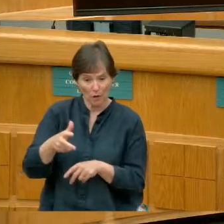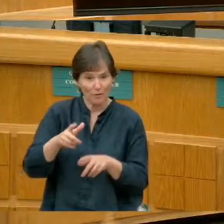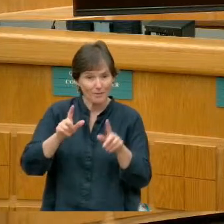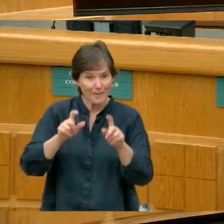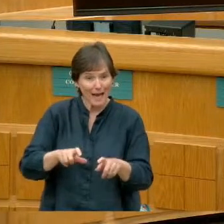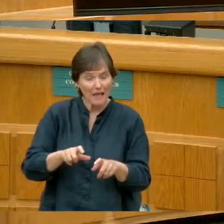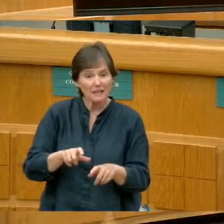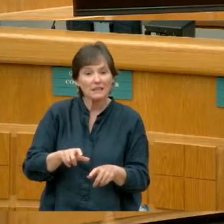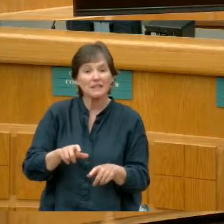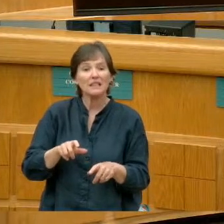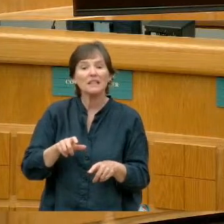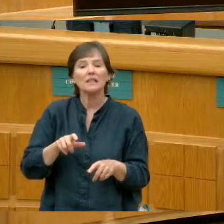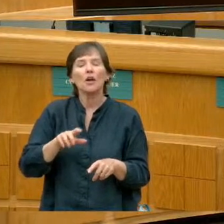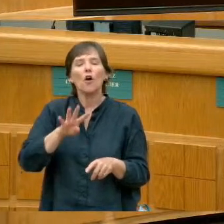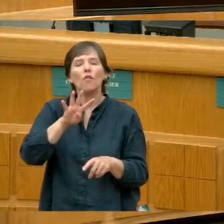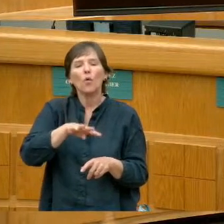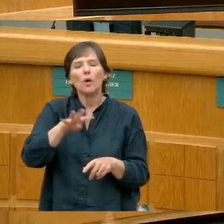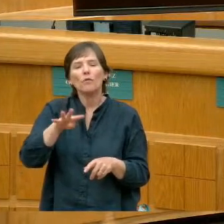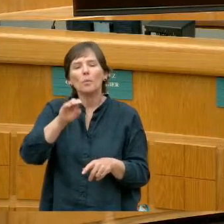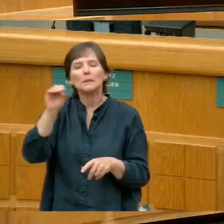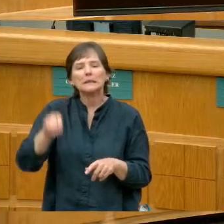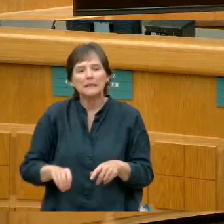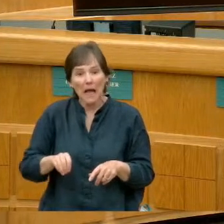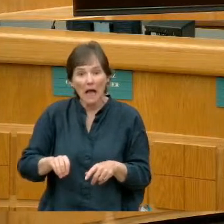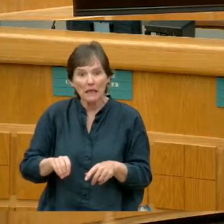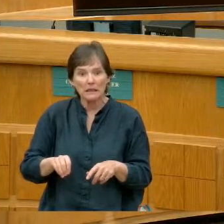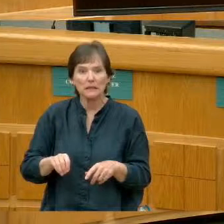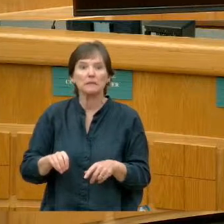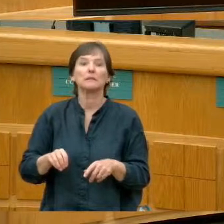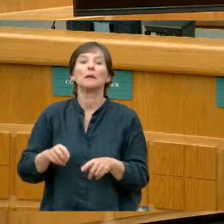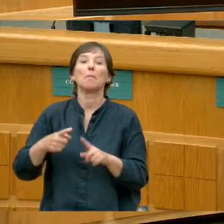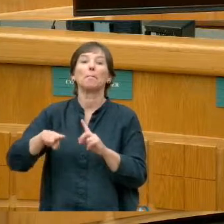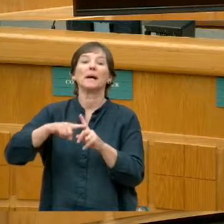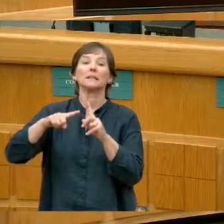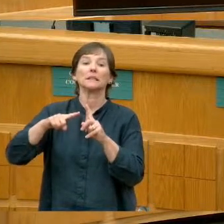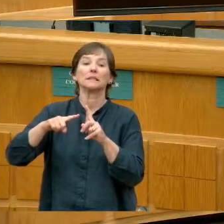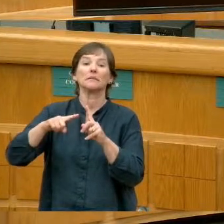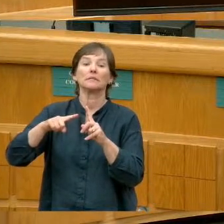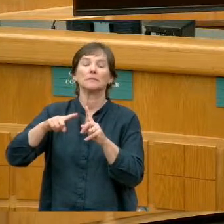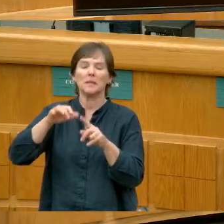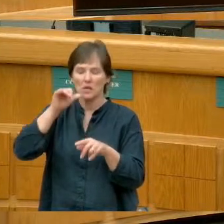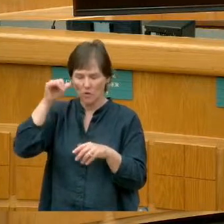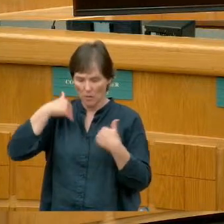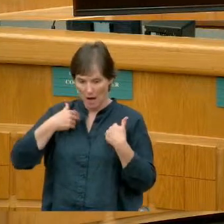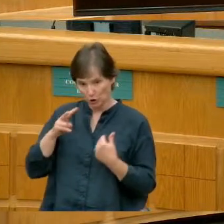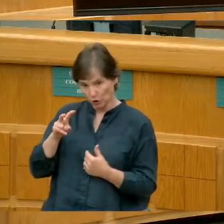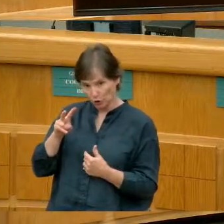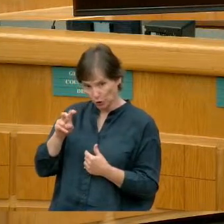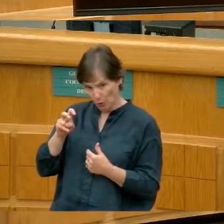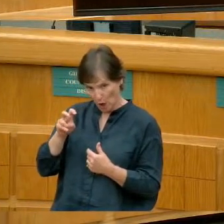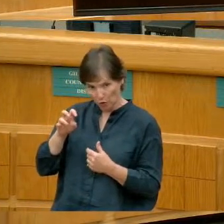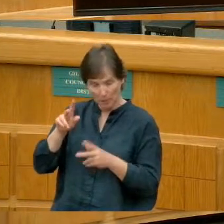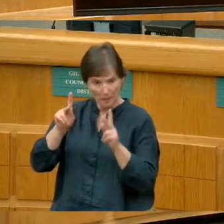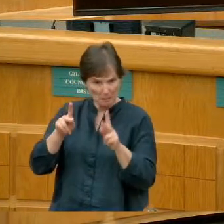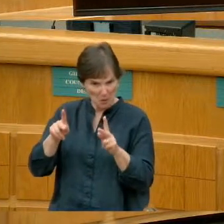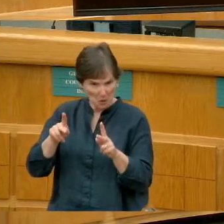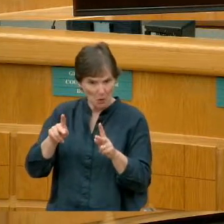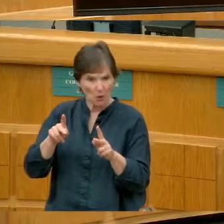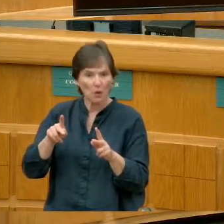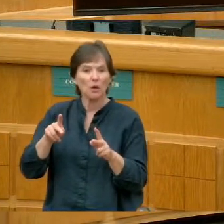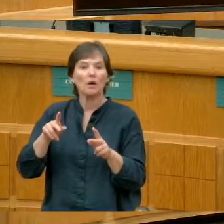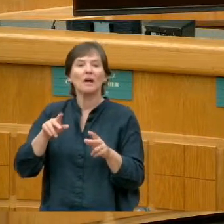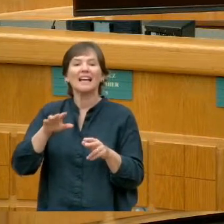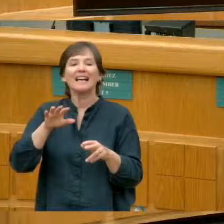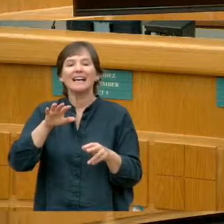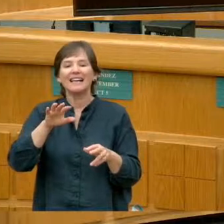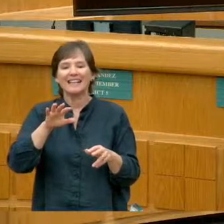44% positive rate for our drive-through. That is very concerning. So tomorrow, because we did not